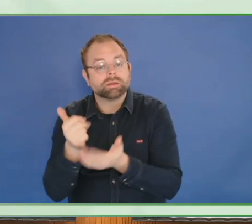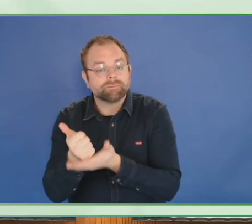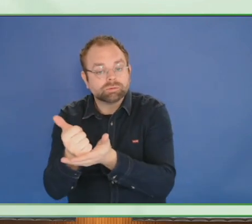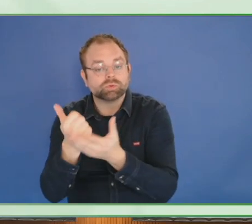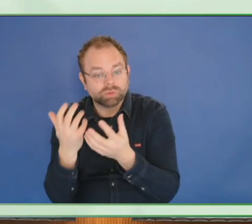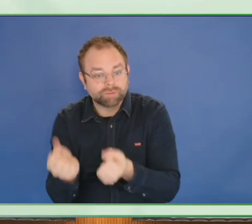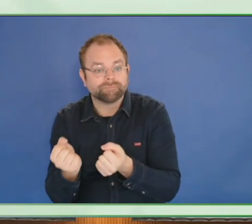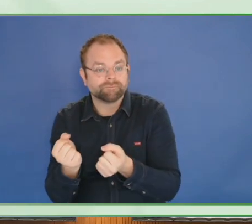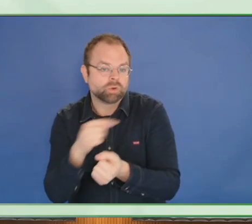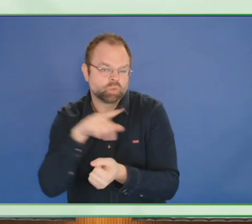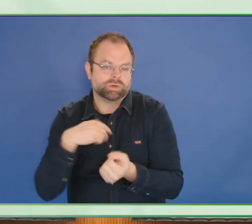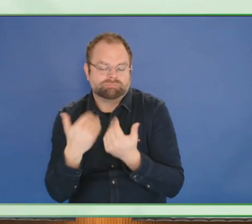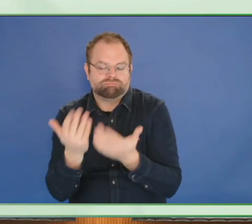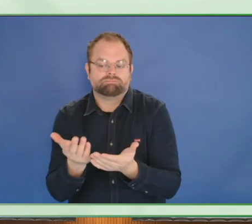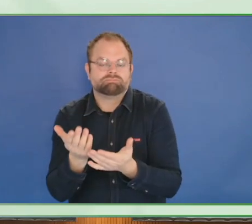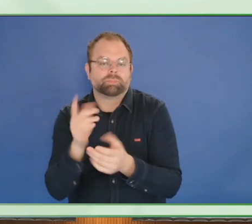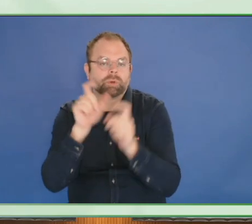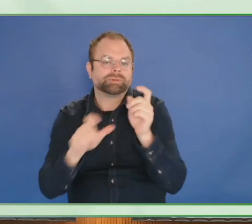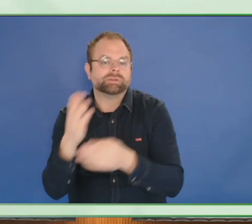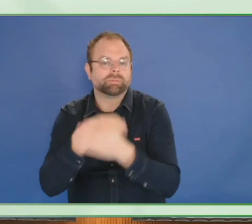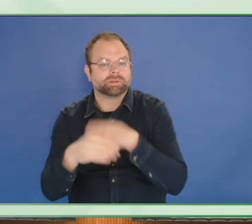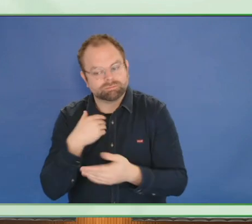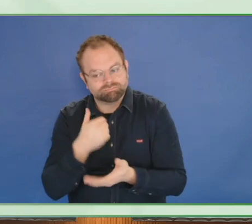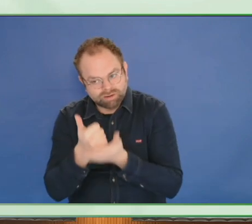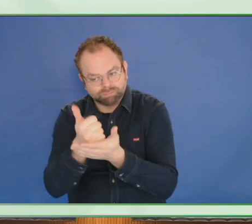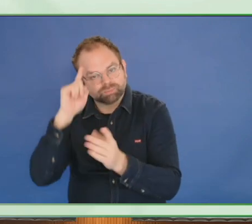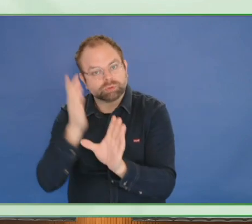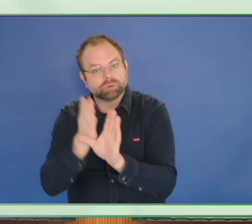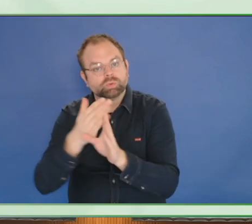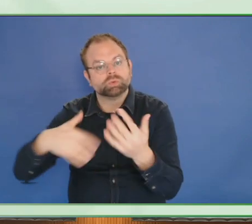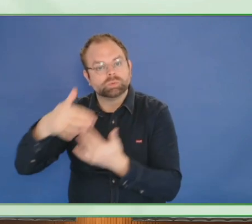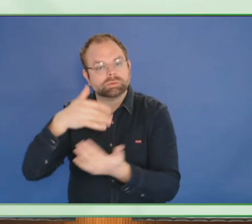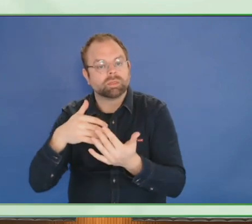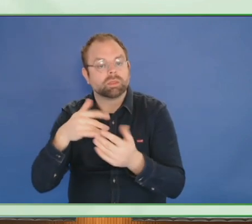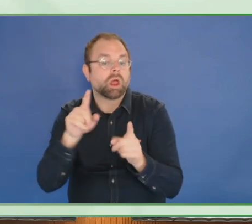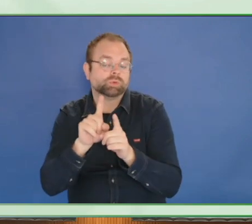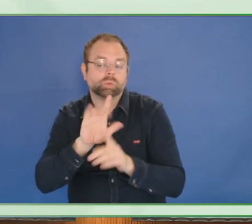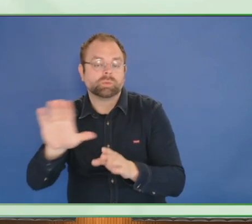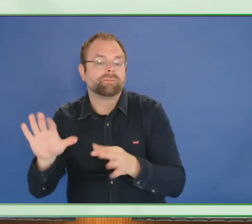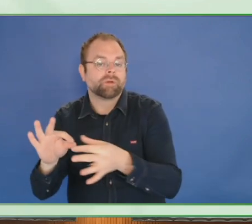sessions to overcome movement restrictions. We network with key